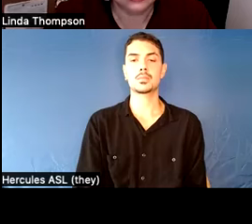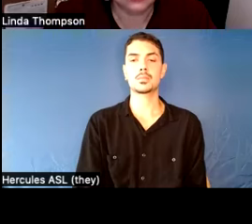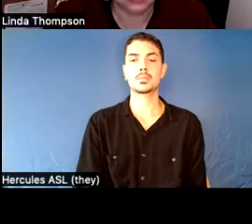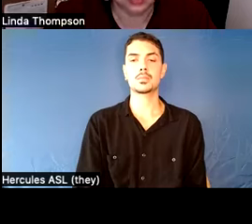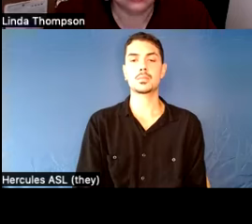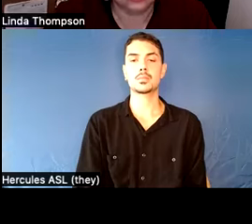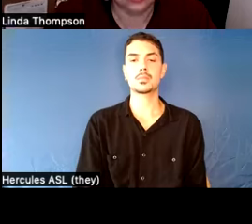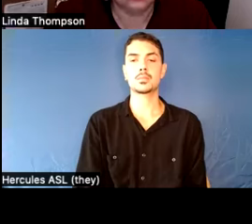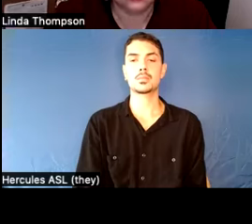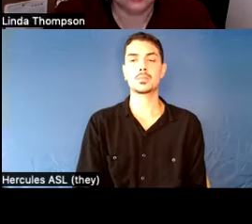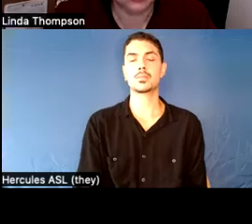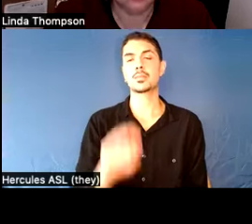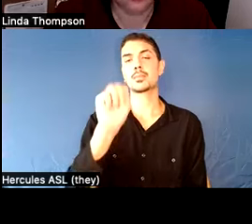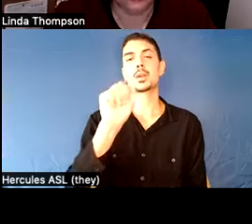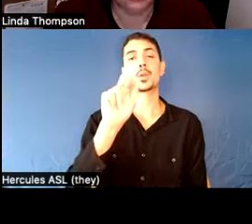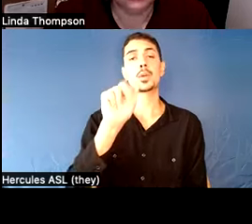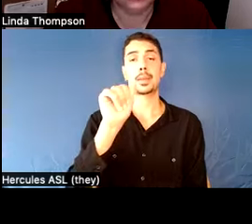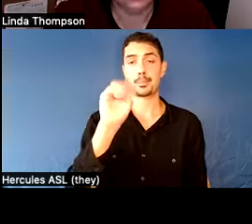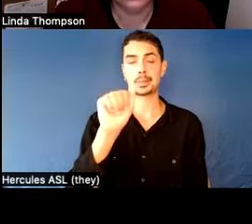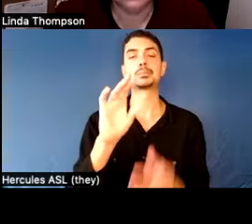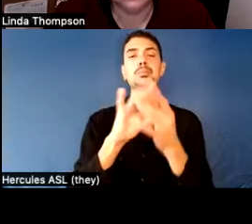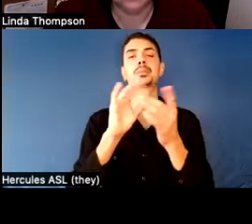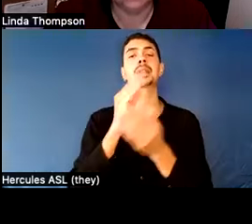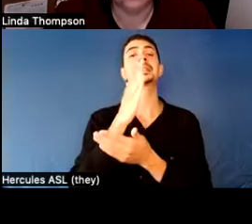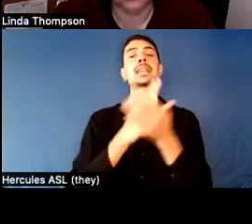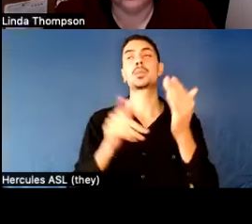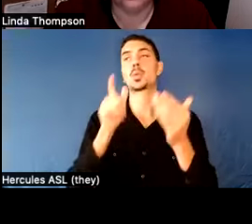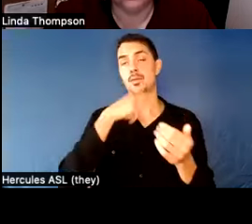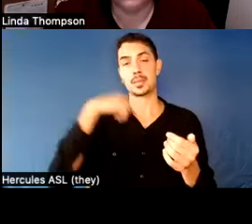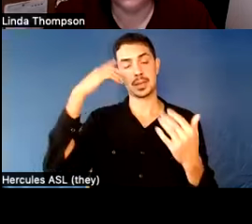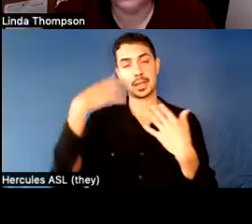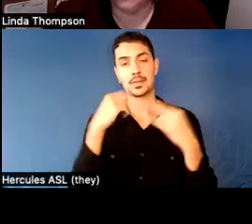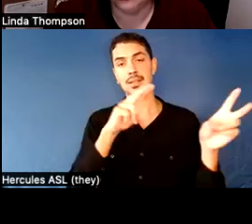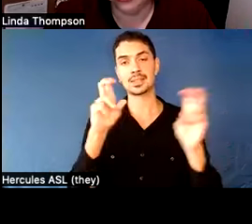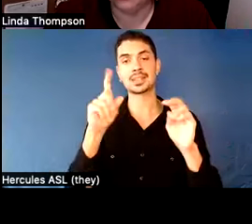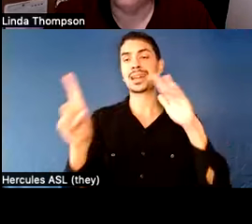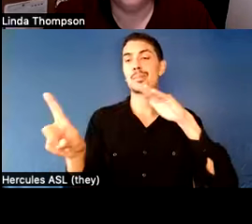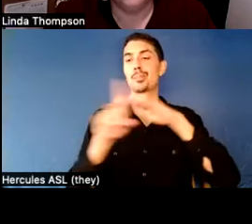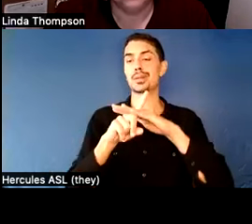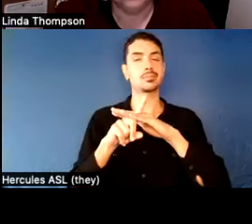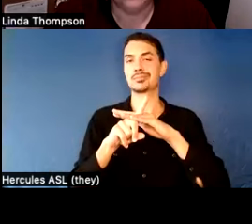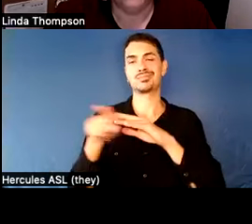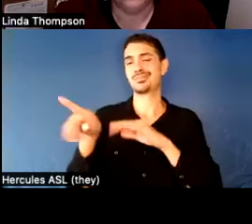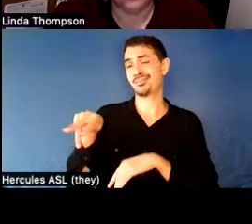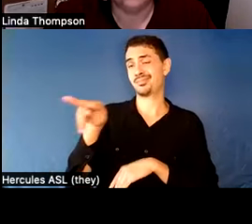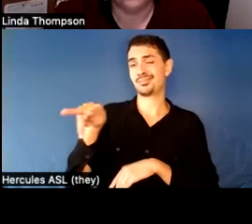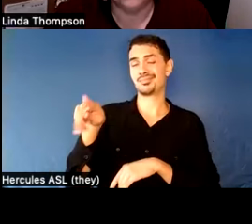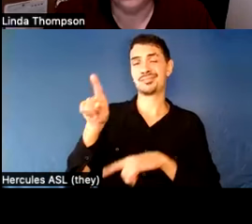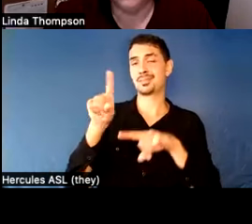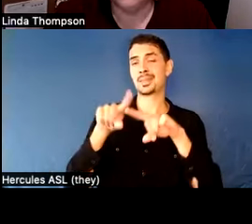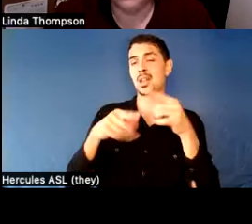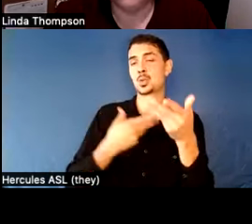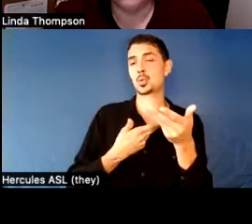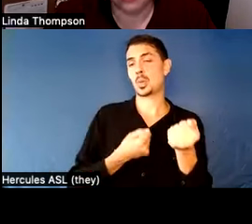Mariana said that some people with mental illness somehow appear untrustworthy, or that people are more